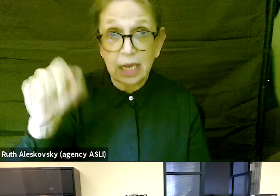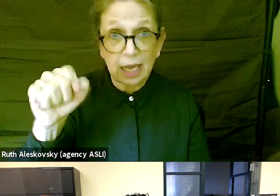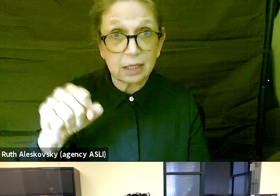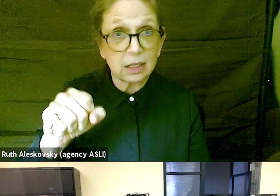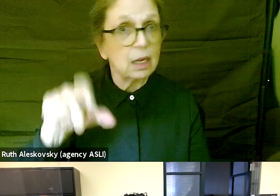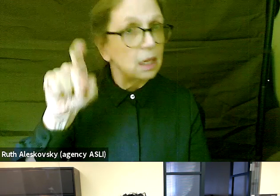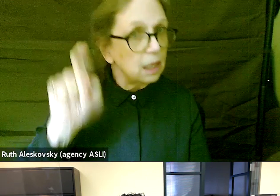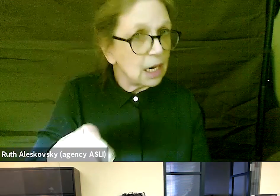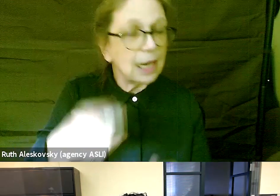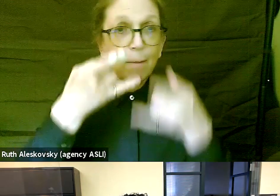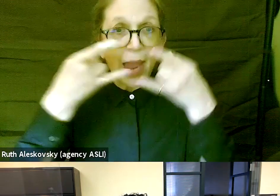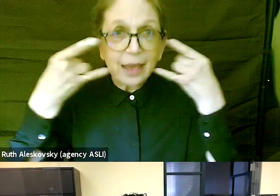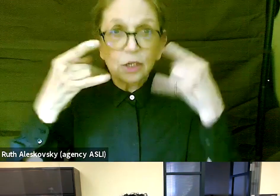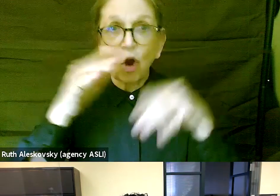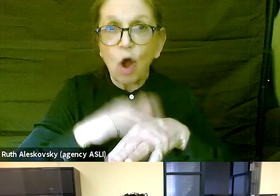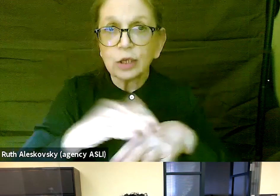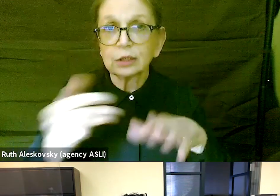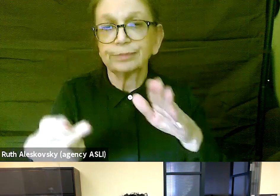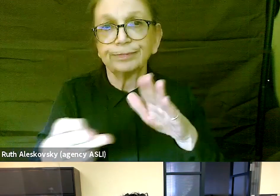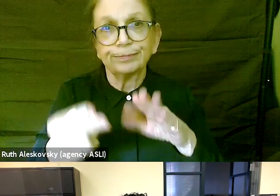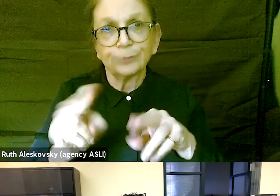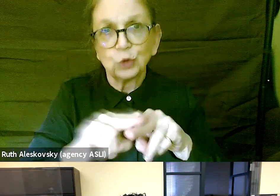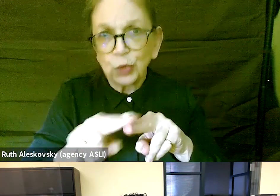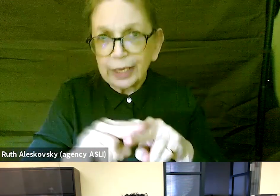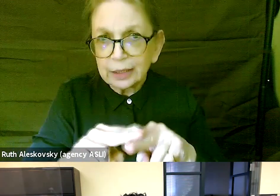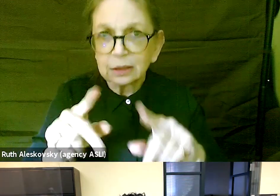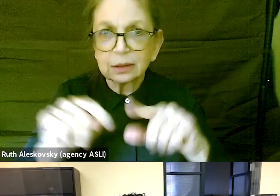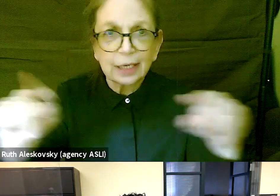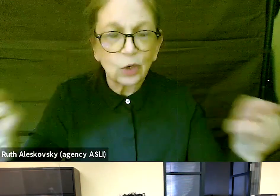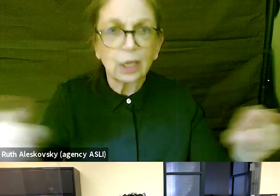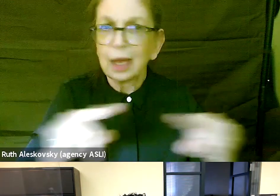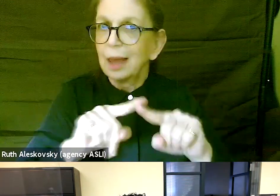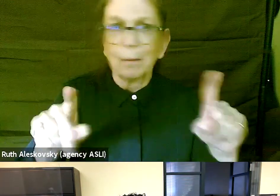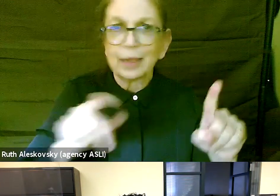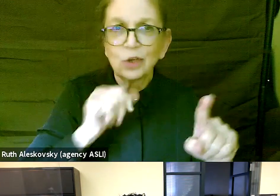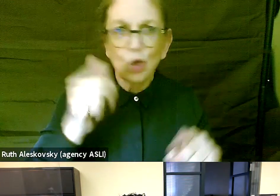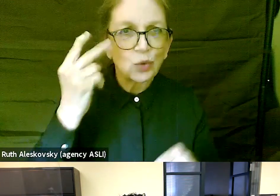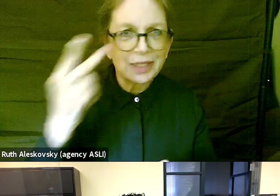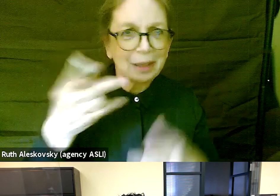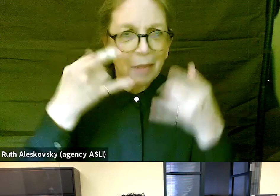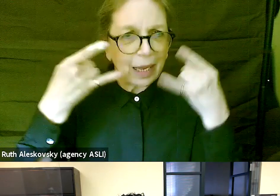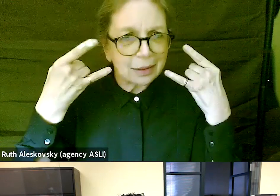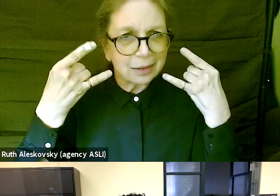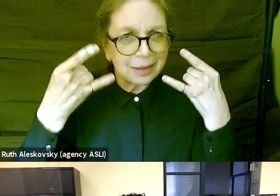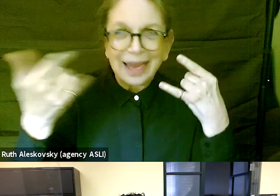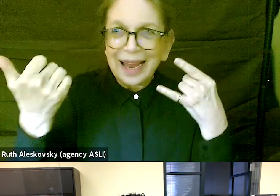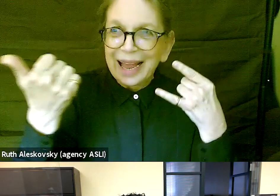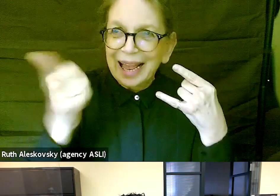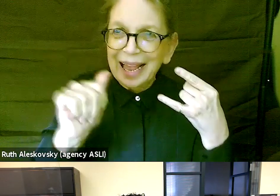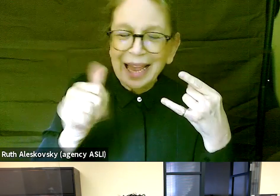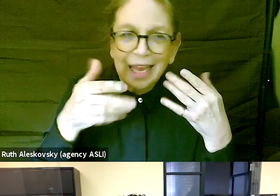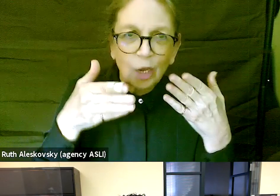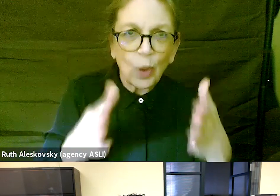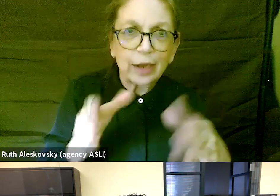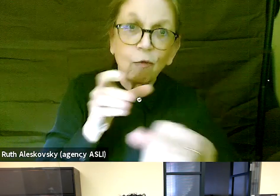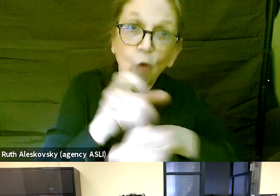has there been any public education or promotion of wearing the masks in partnership with other